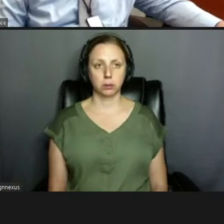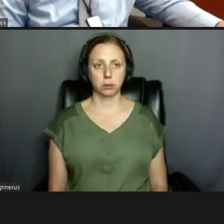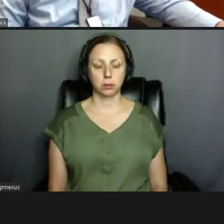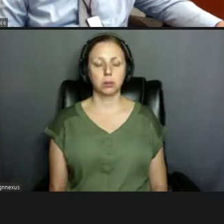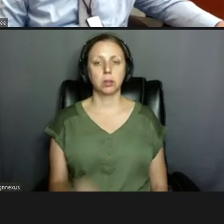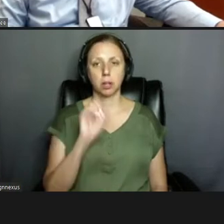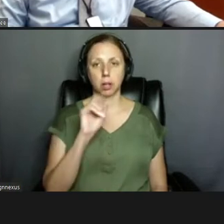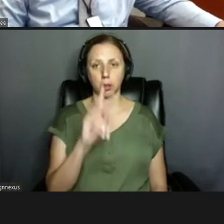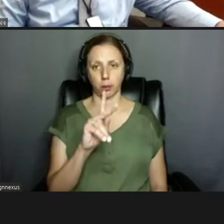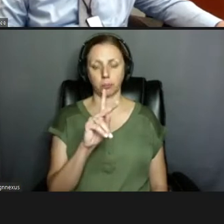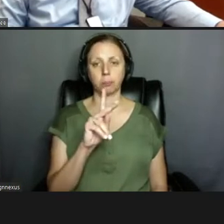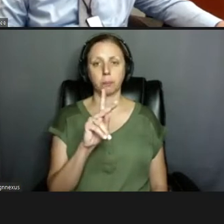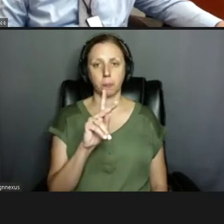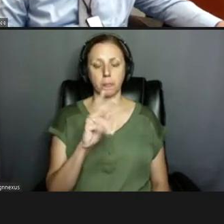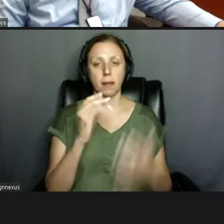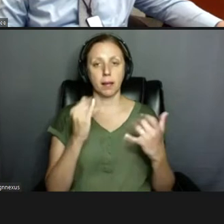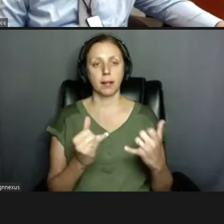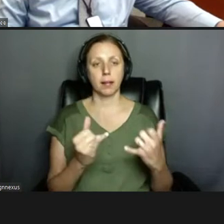Okay, I have